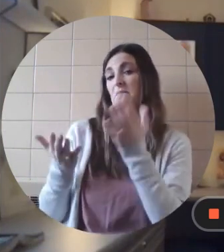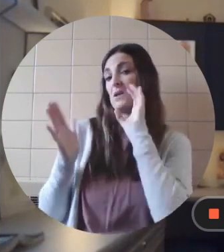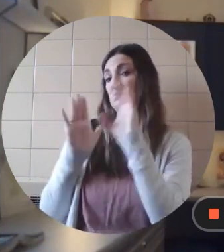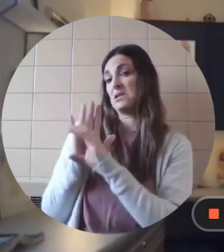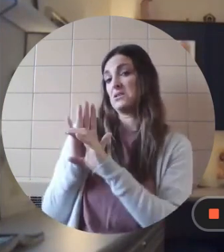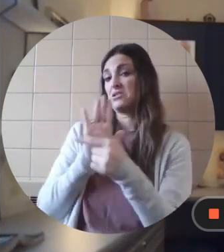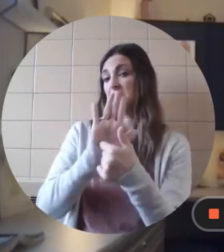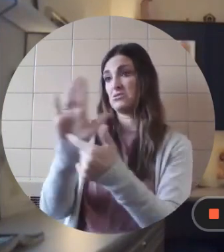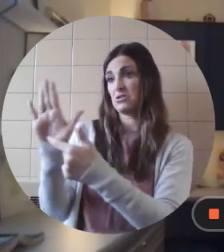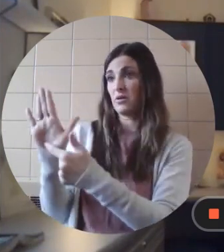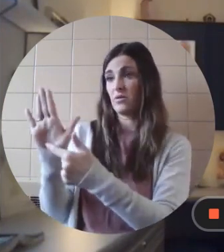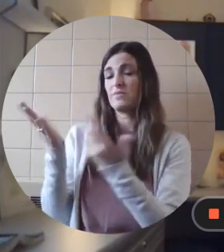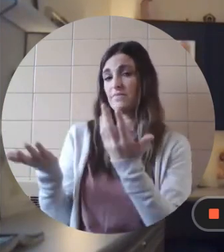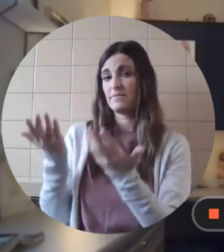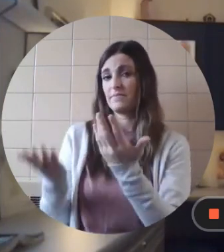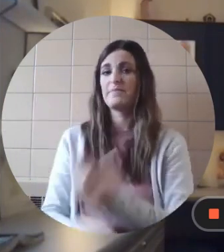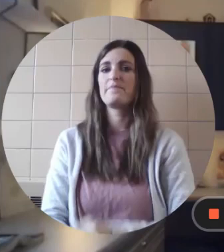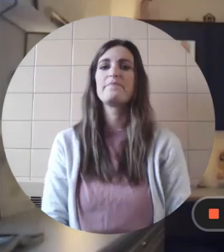it.